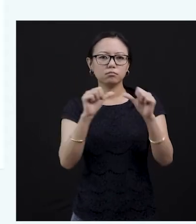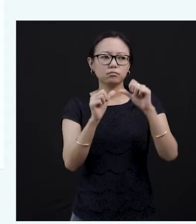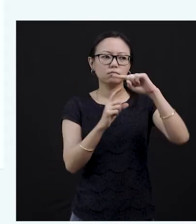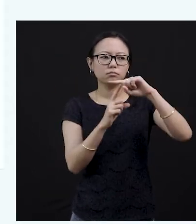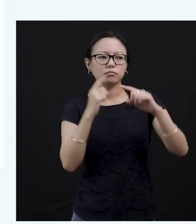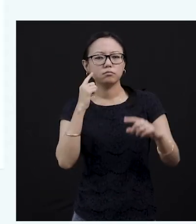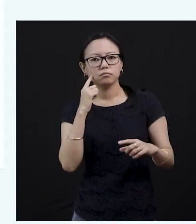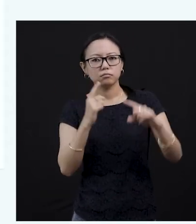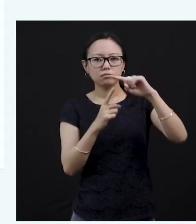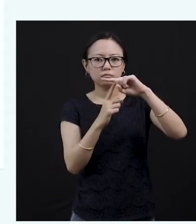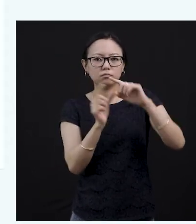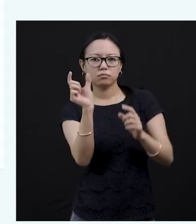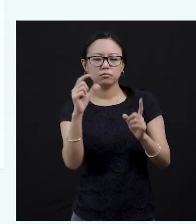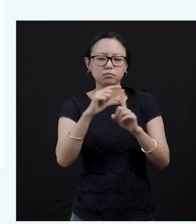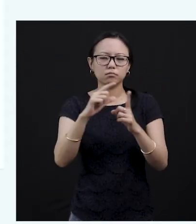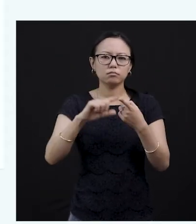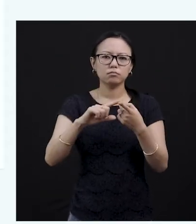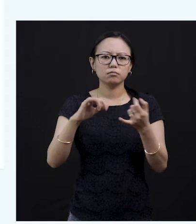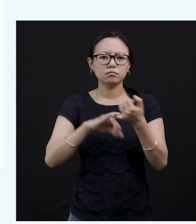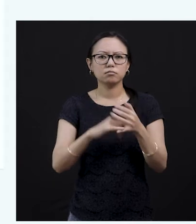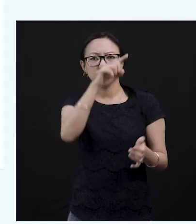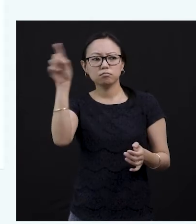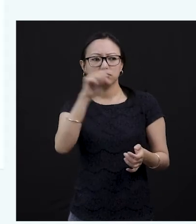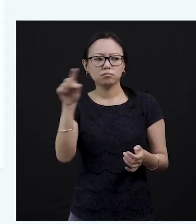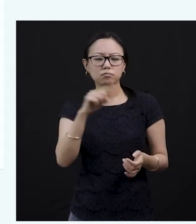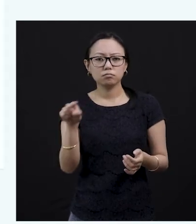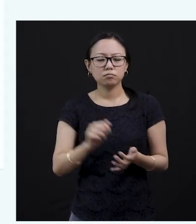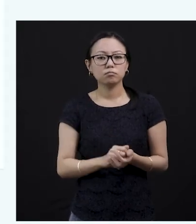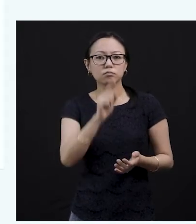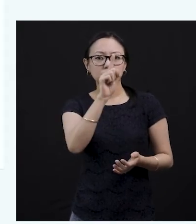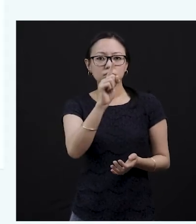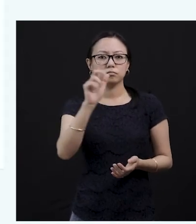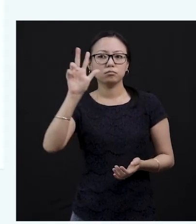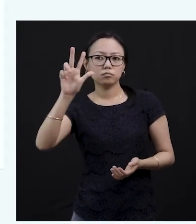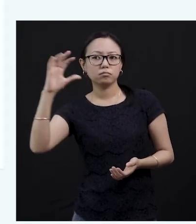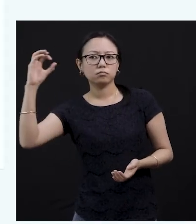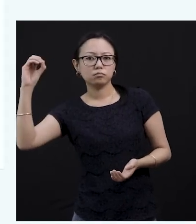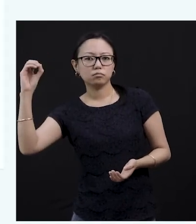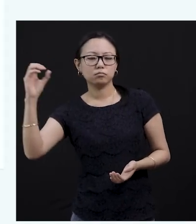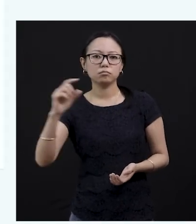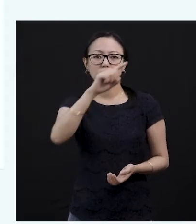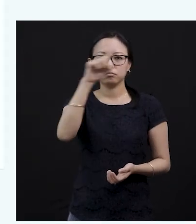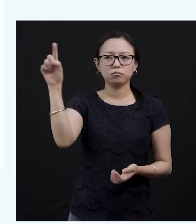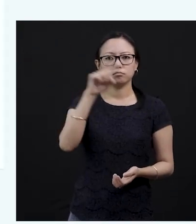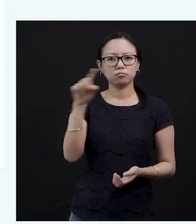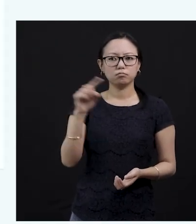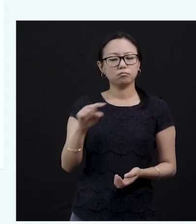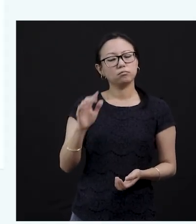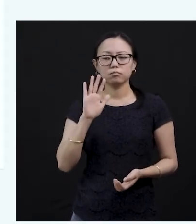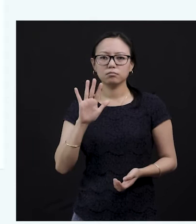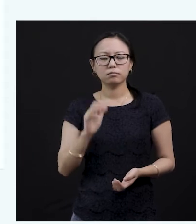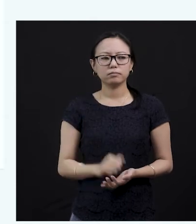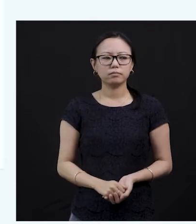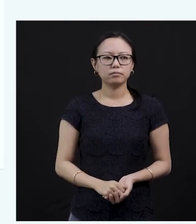180 lines, all right? So we can say we have 180 latitudes, okay?